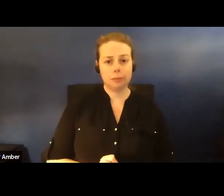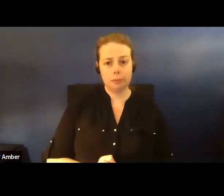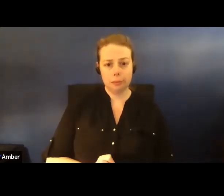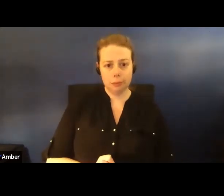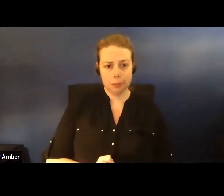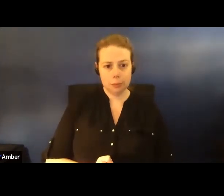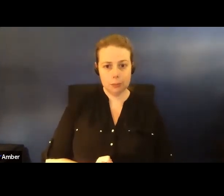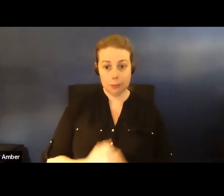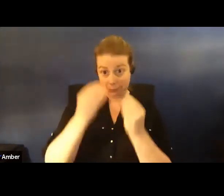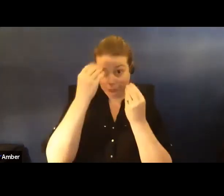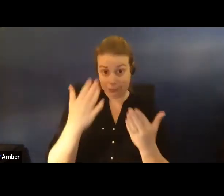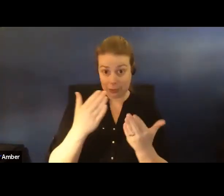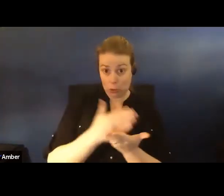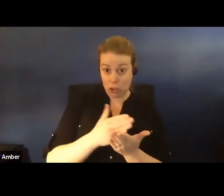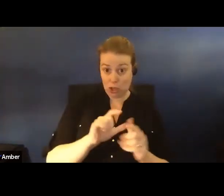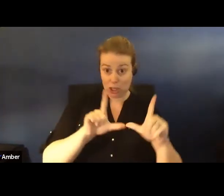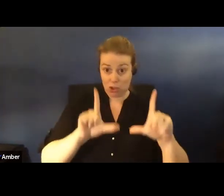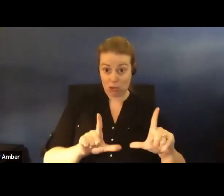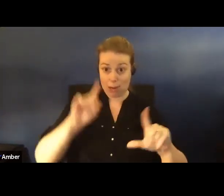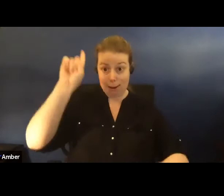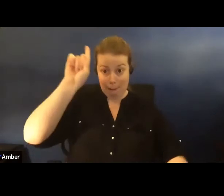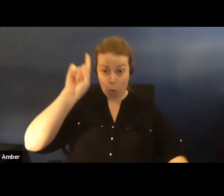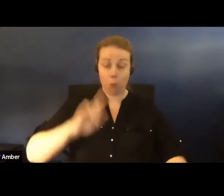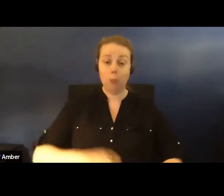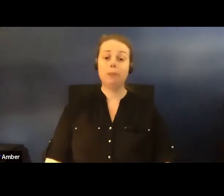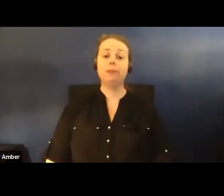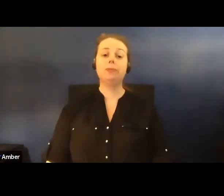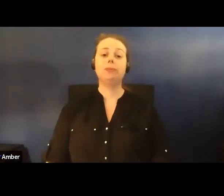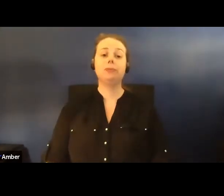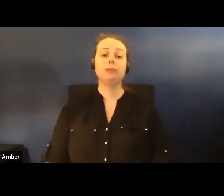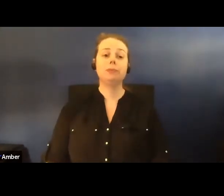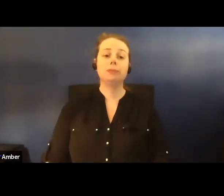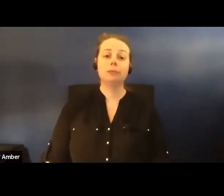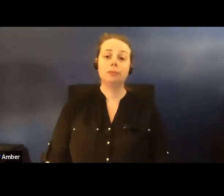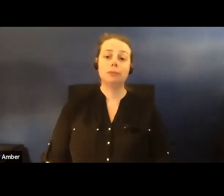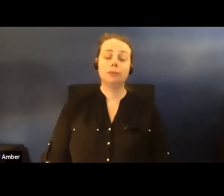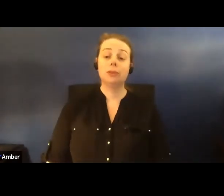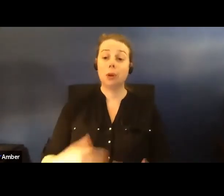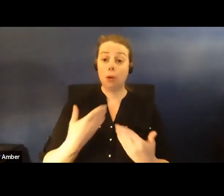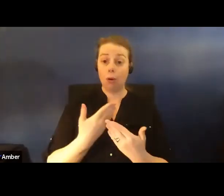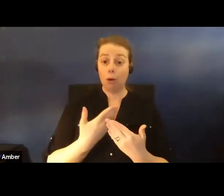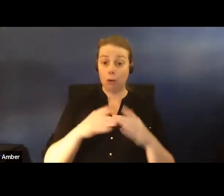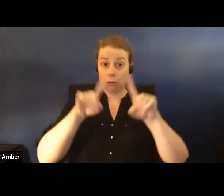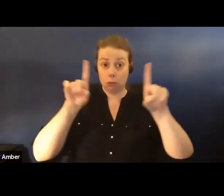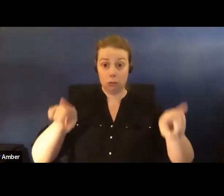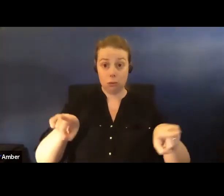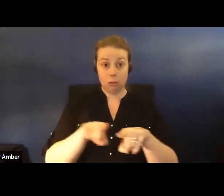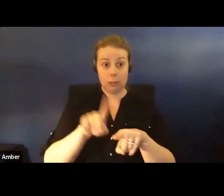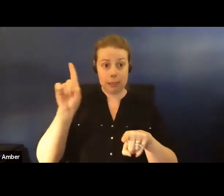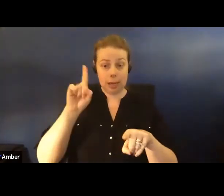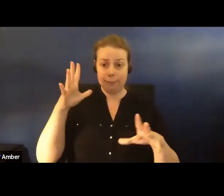Letting you know that I'm sharing my screen again. And I have up on the screen now a summary of some of the